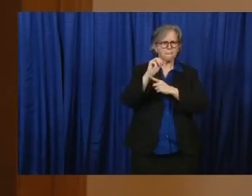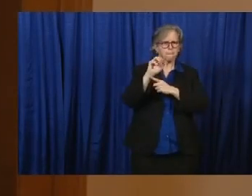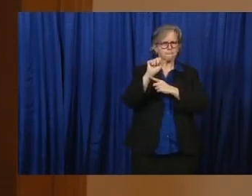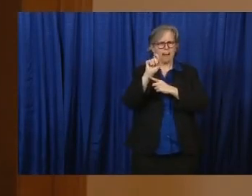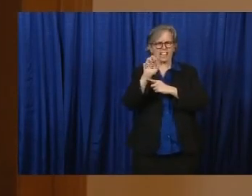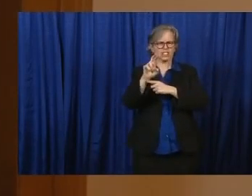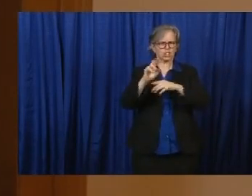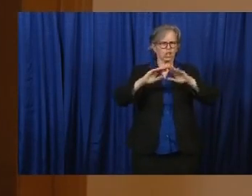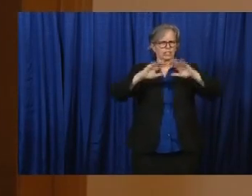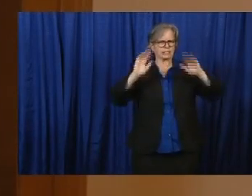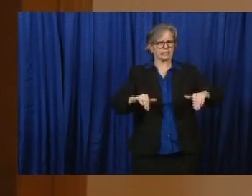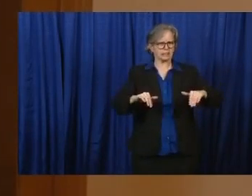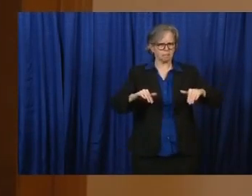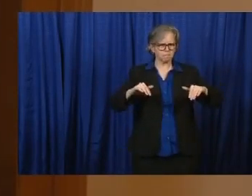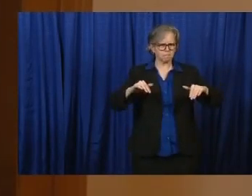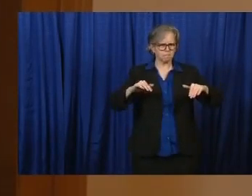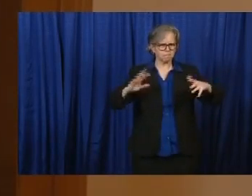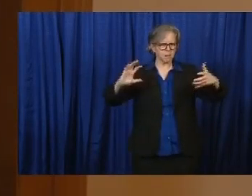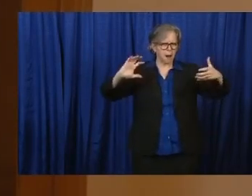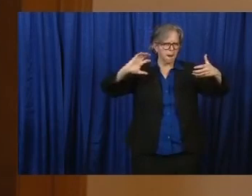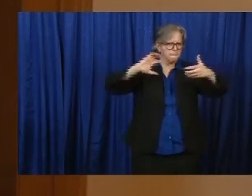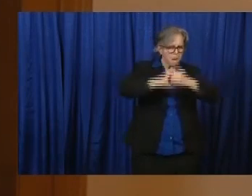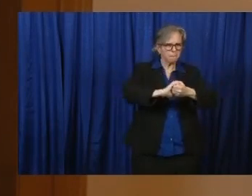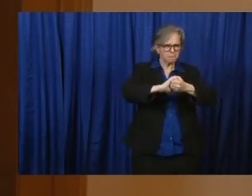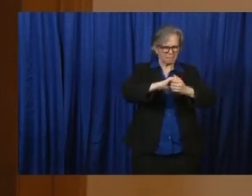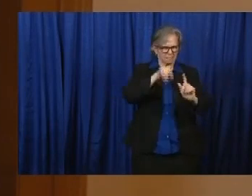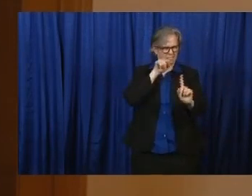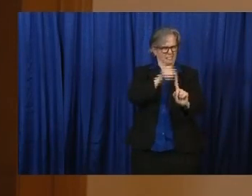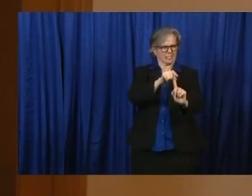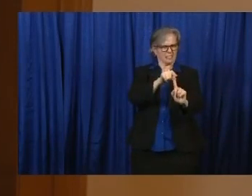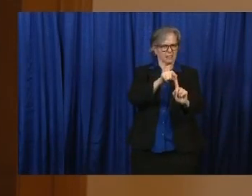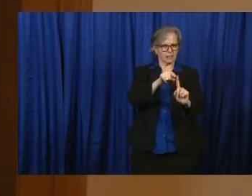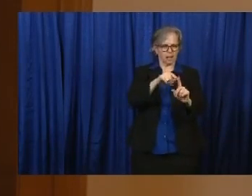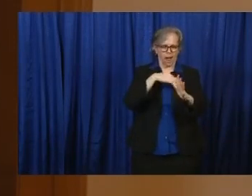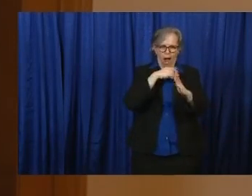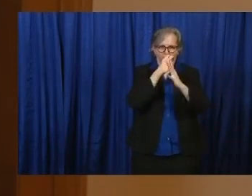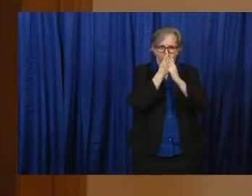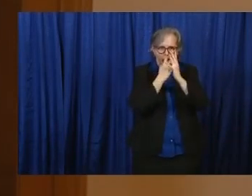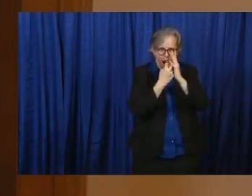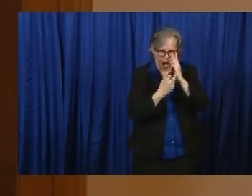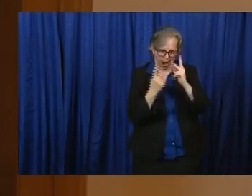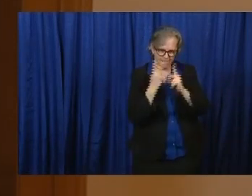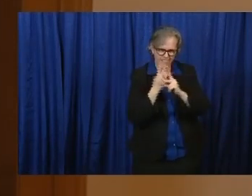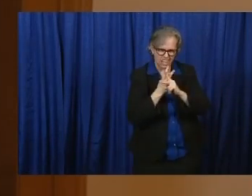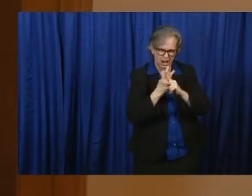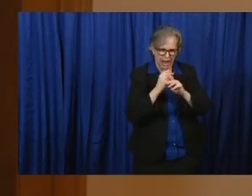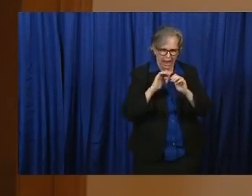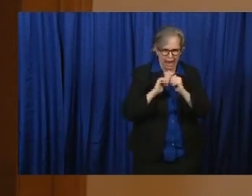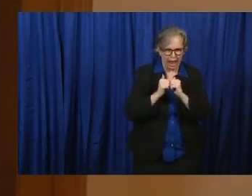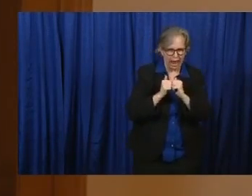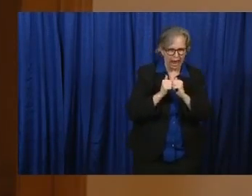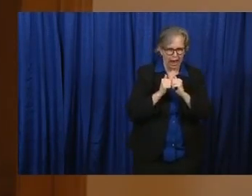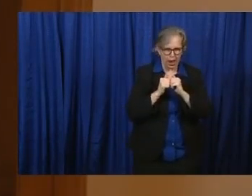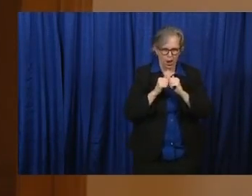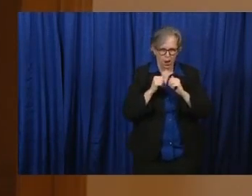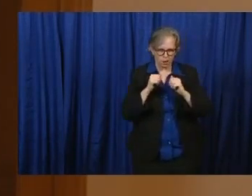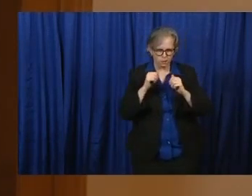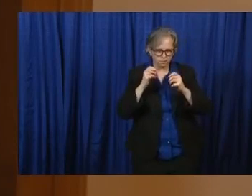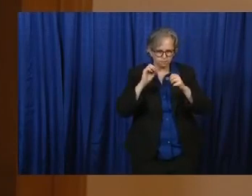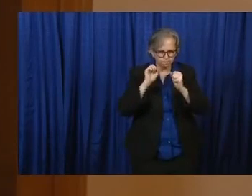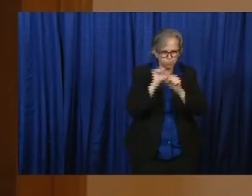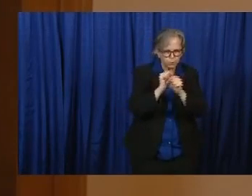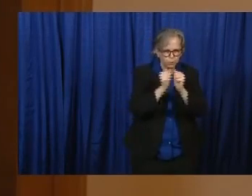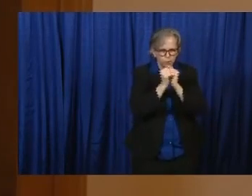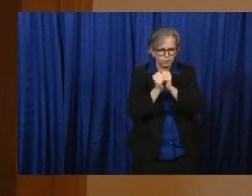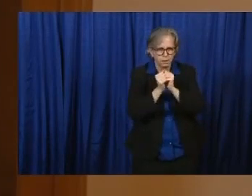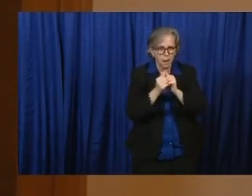on. How do we work together as one state? We're no longer saying you're my patient or you're their patient. How are we